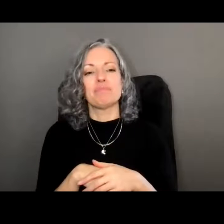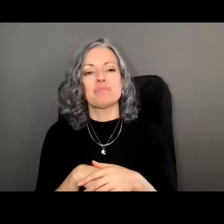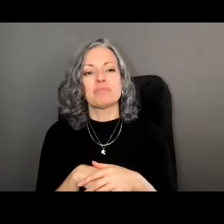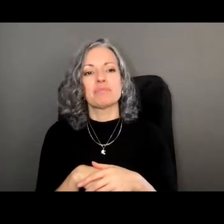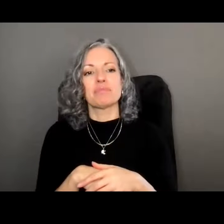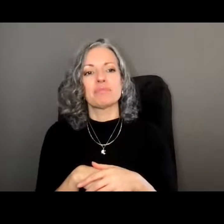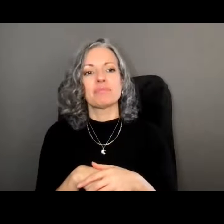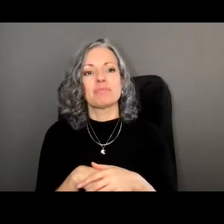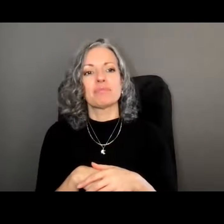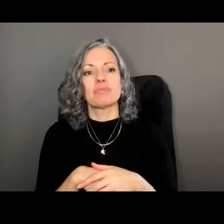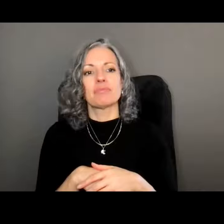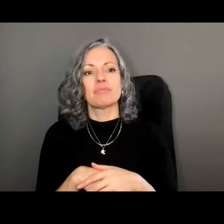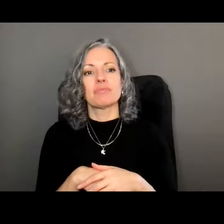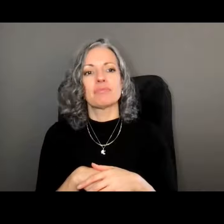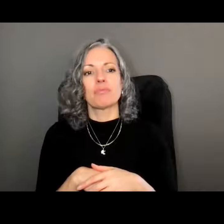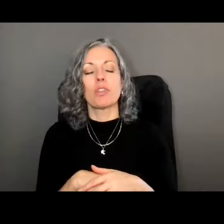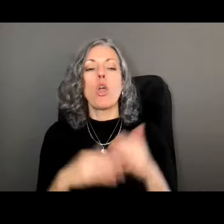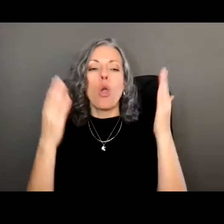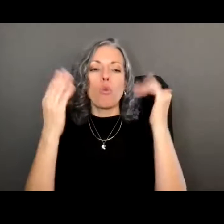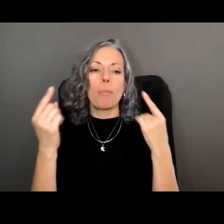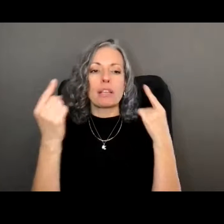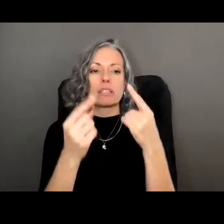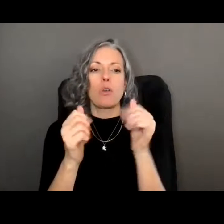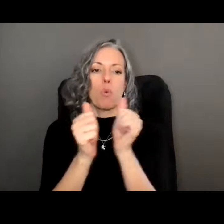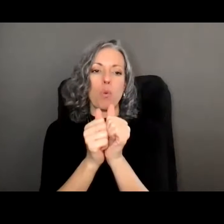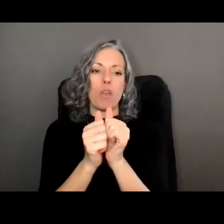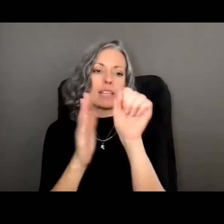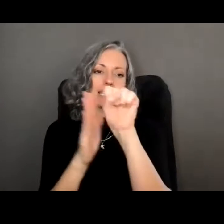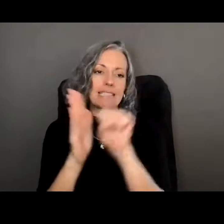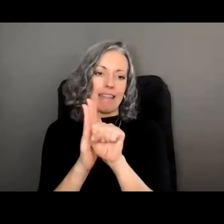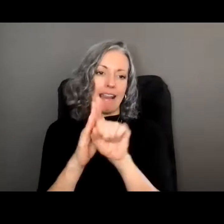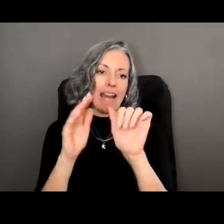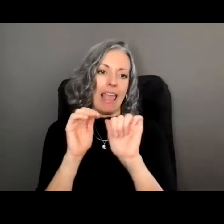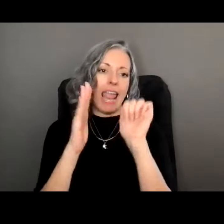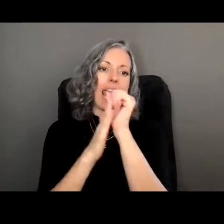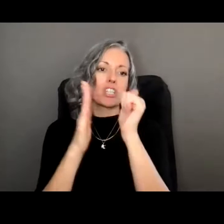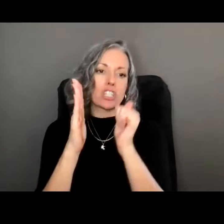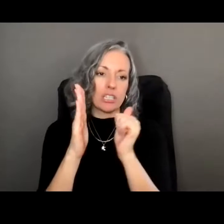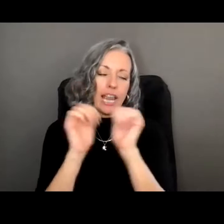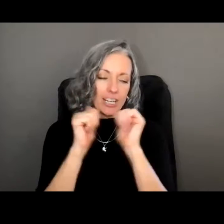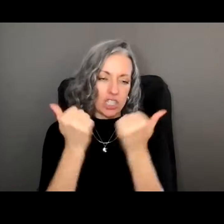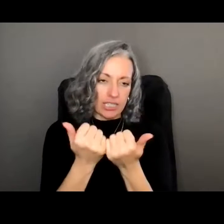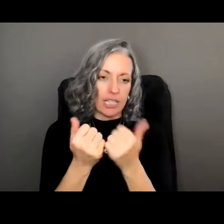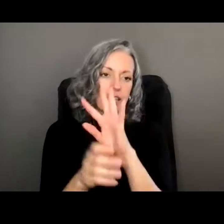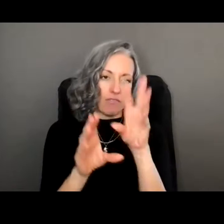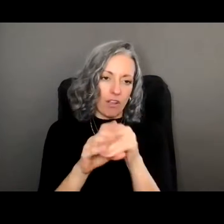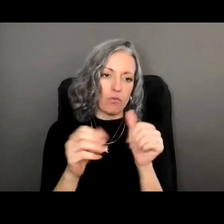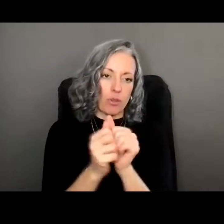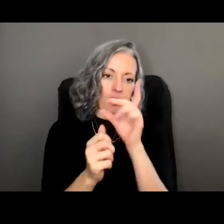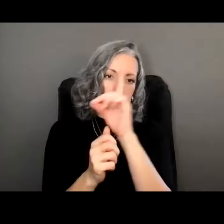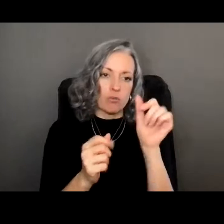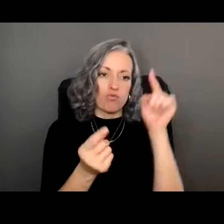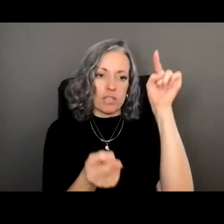go, we are hoping to initiate collaboration with state agencies and state-funded organizations involved in dementia risk